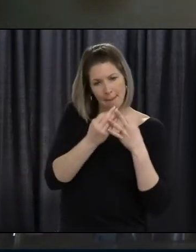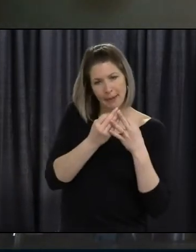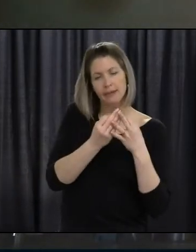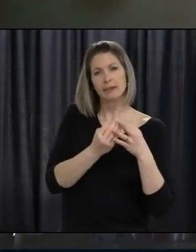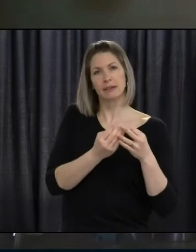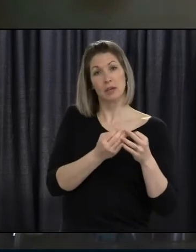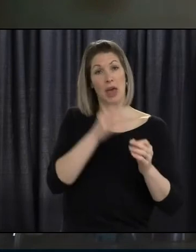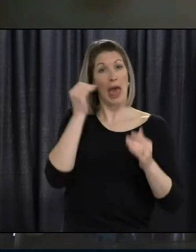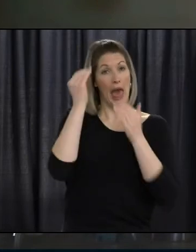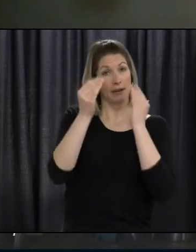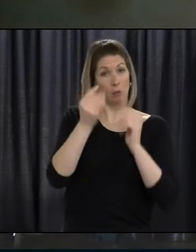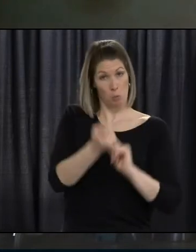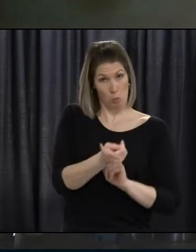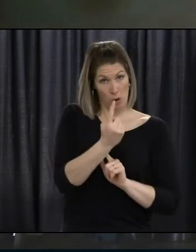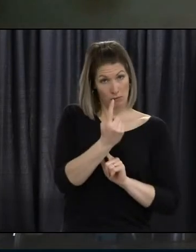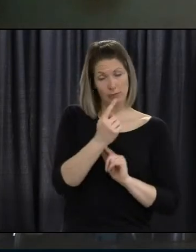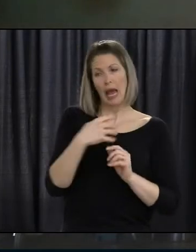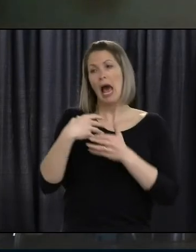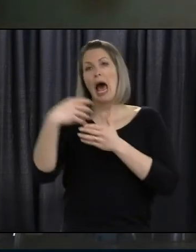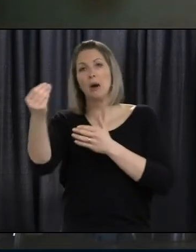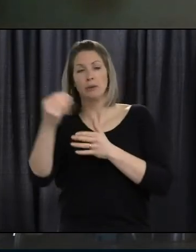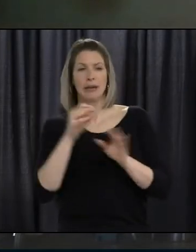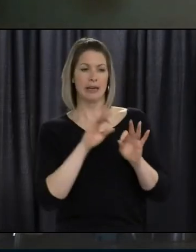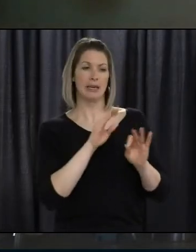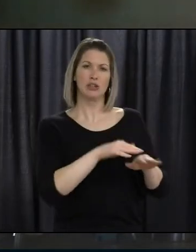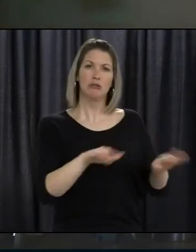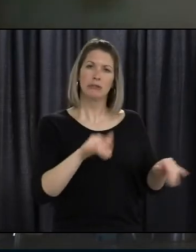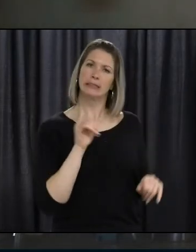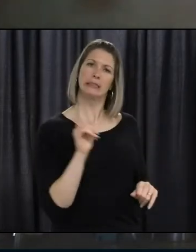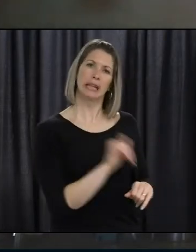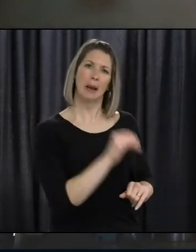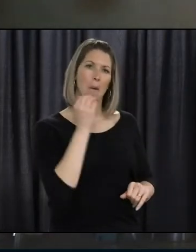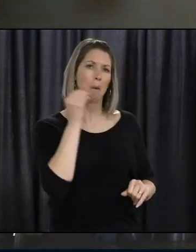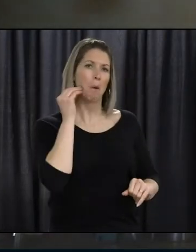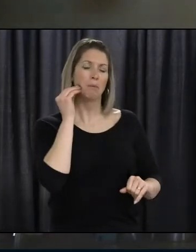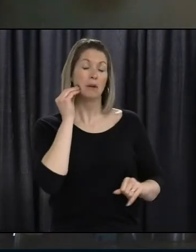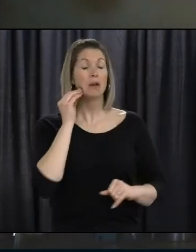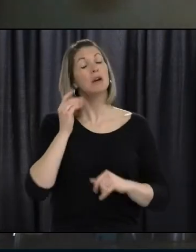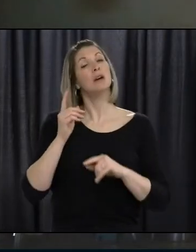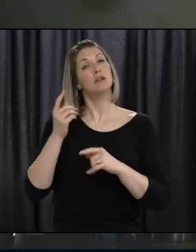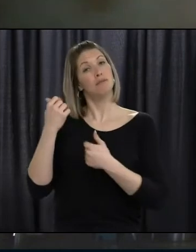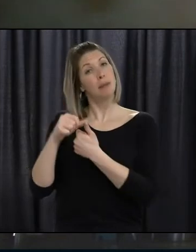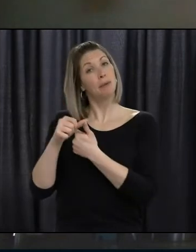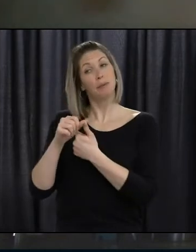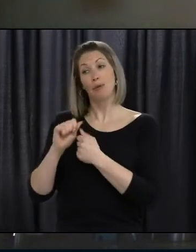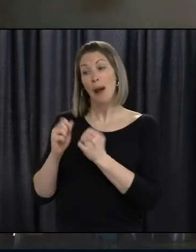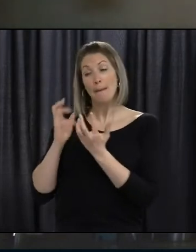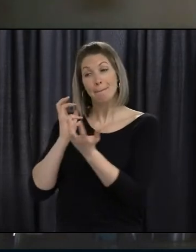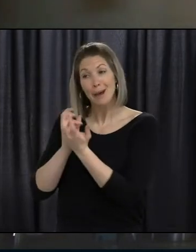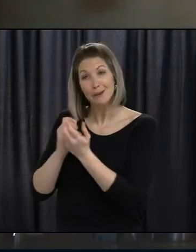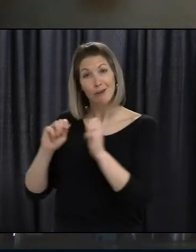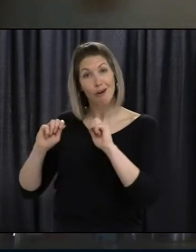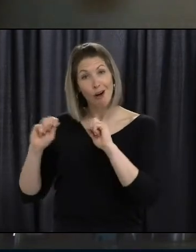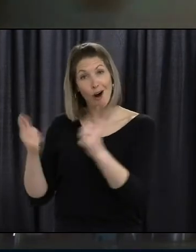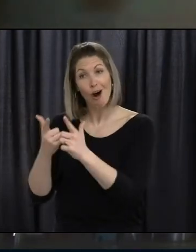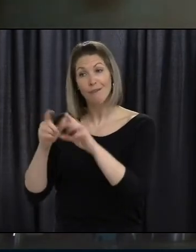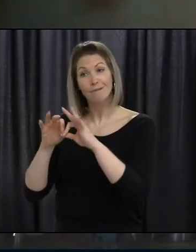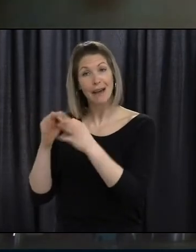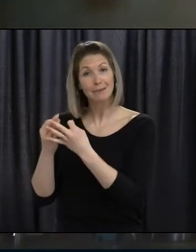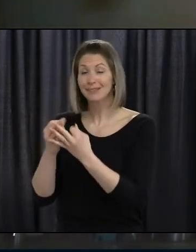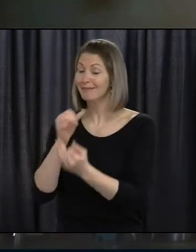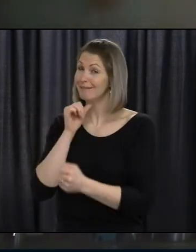is a degree of adaptation that has to be recognized for people whose sight might not permit them to read labels in a way that will